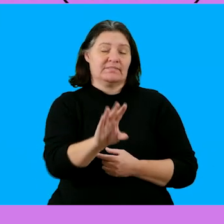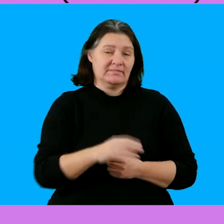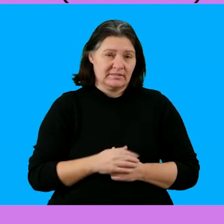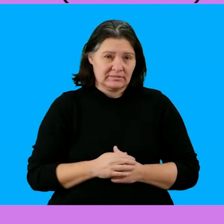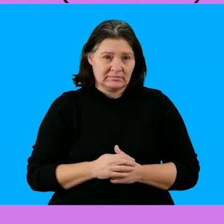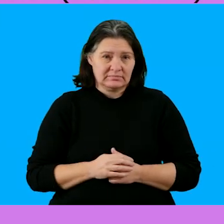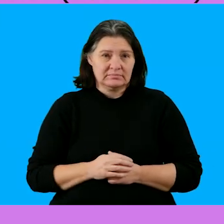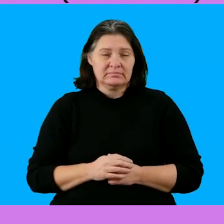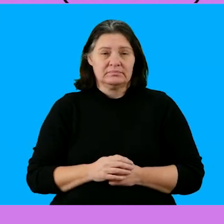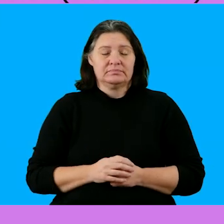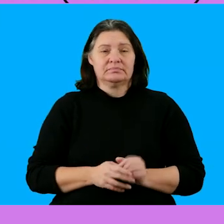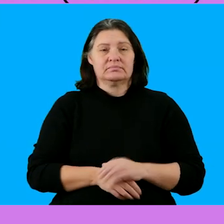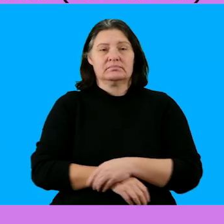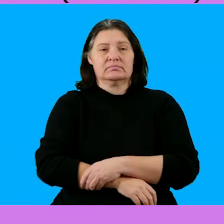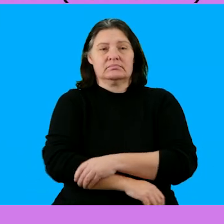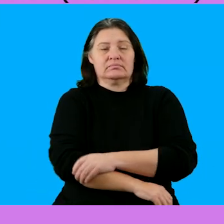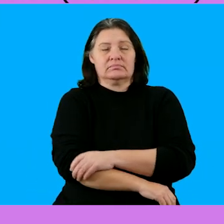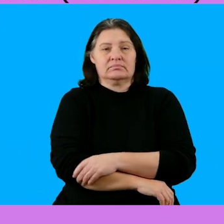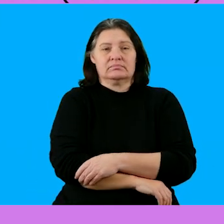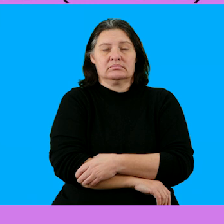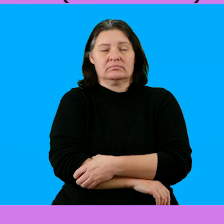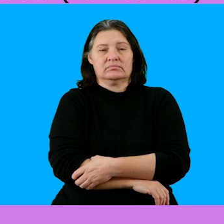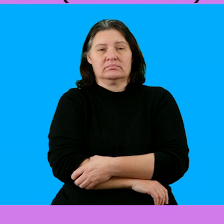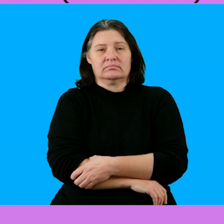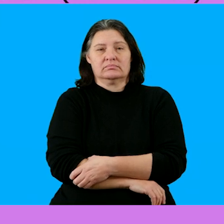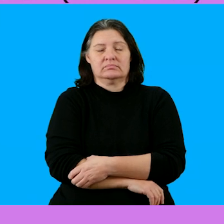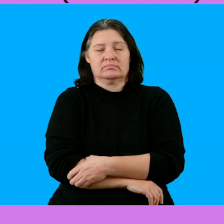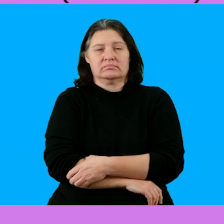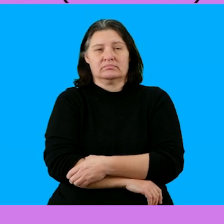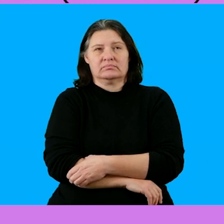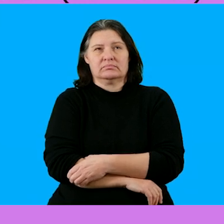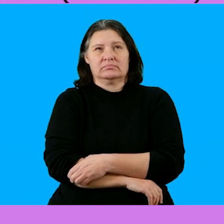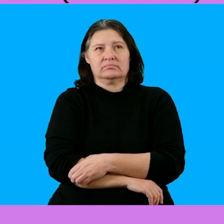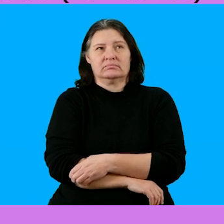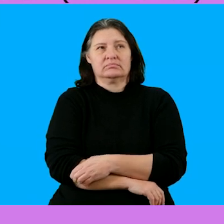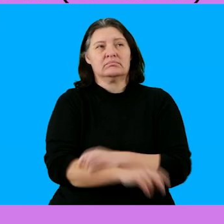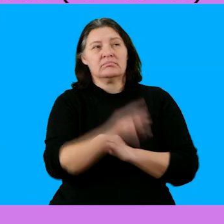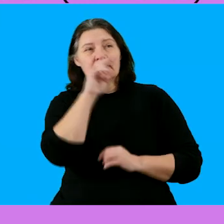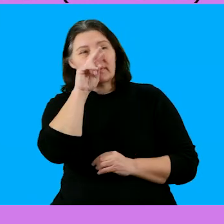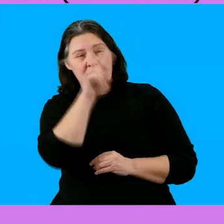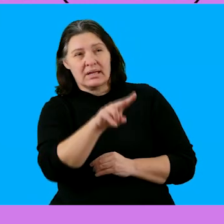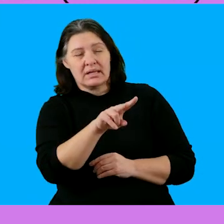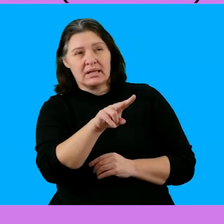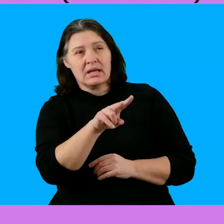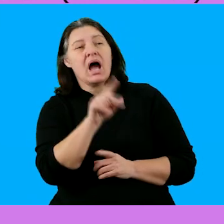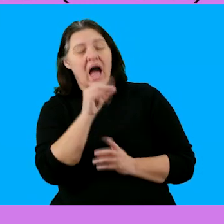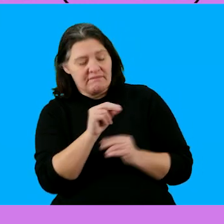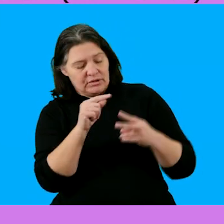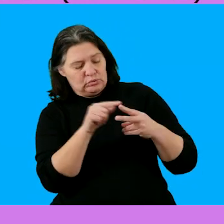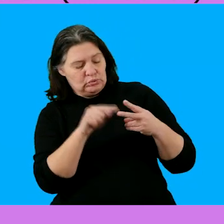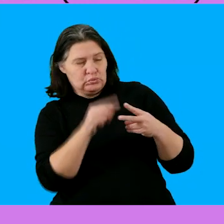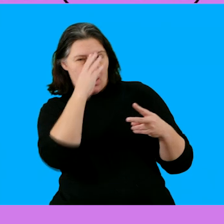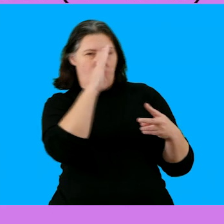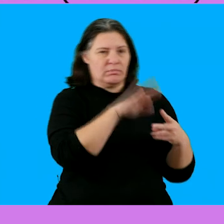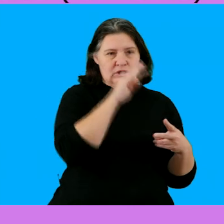given alongside. Okay, so there we can see is the Twee Rivieren campsite. It says further on, this camp